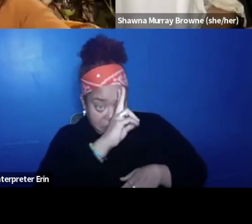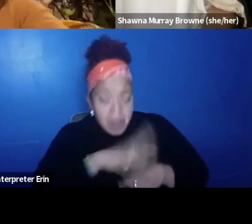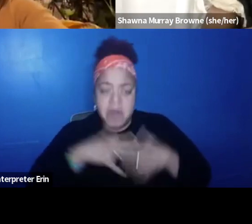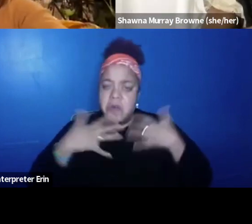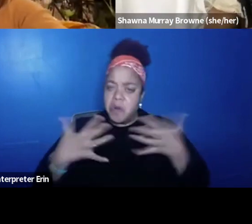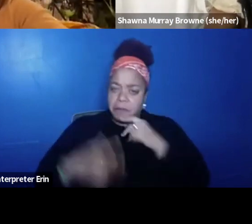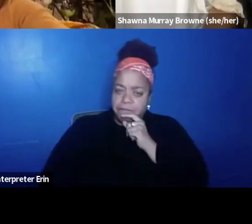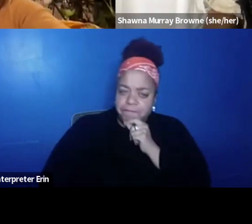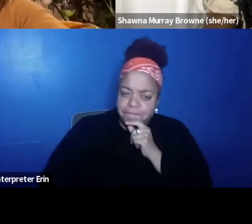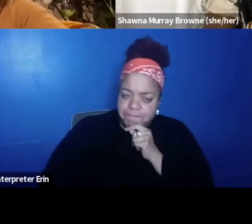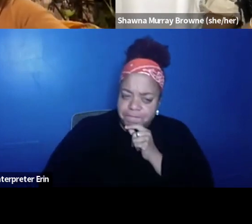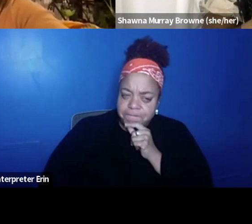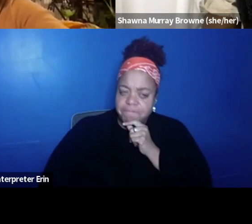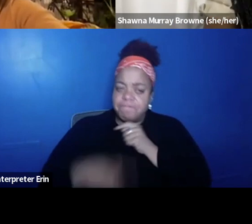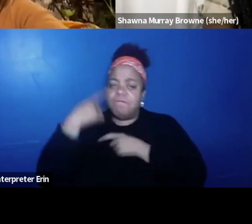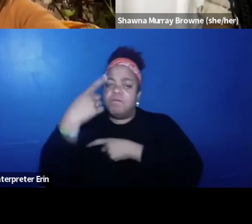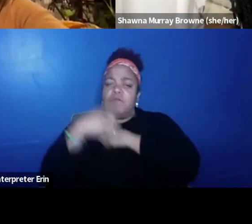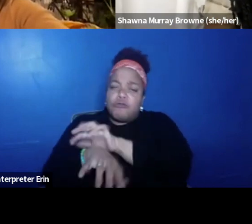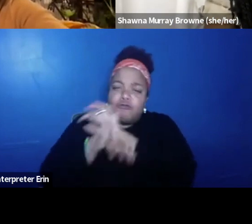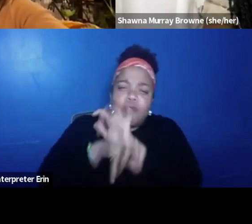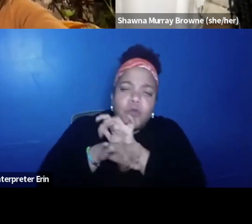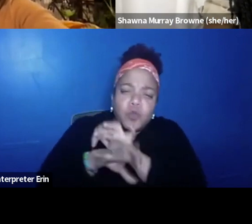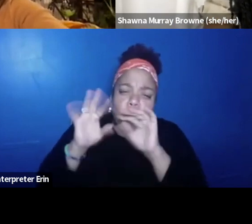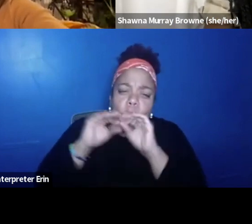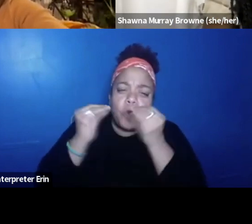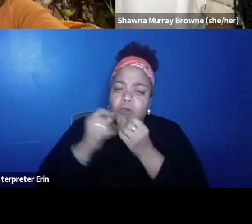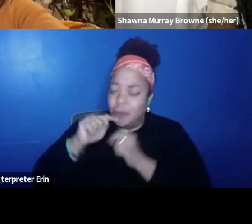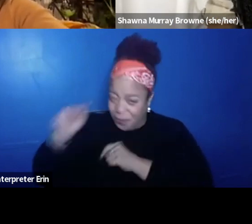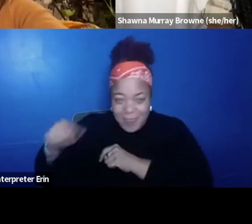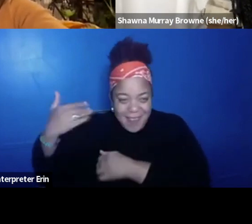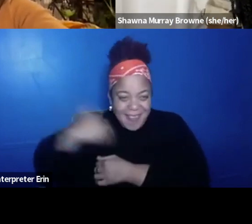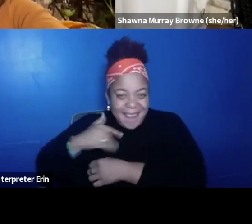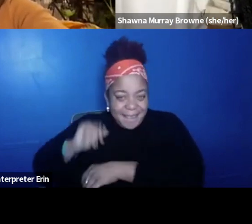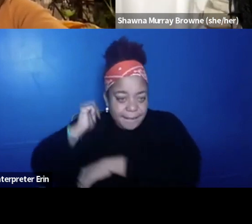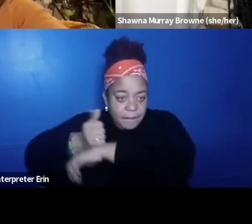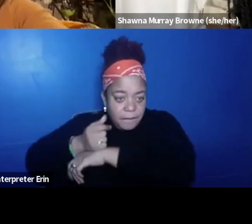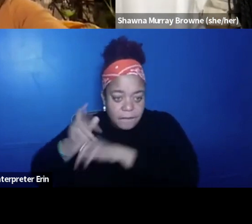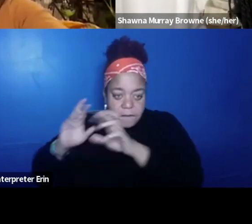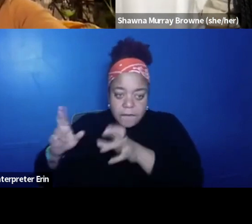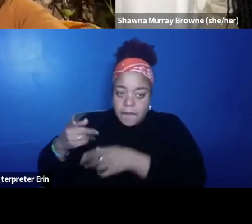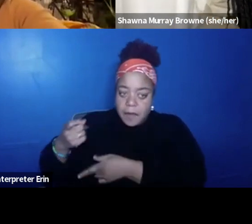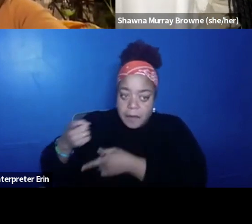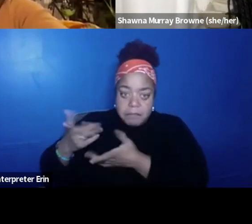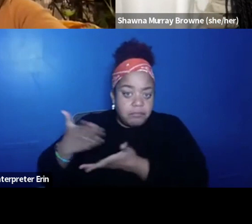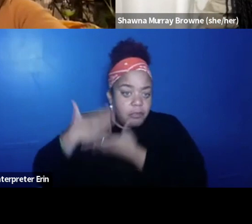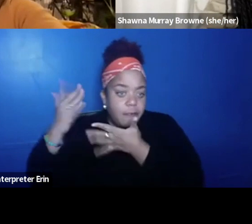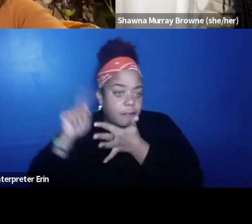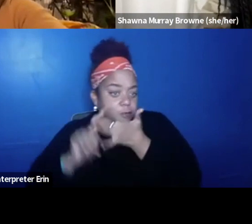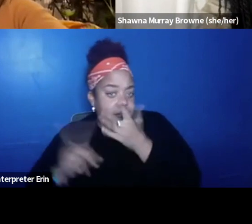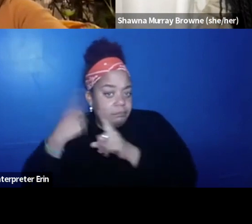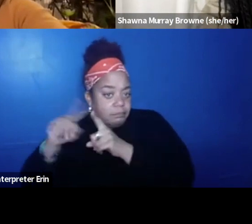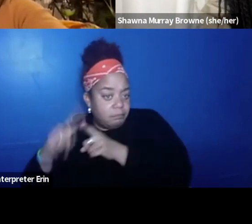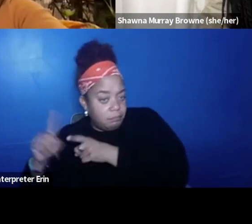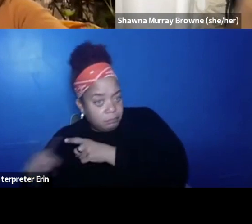grassroots organization that already has certain things offered to be able to offer support holistically